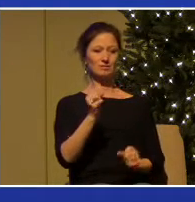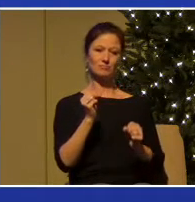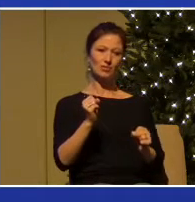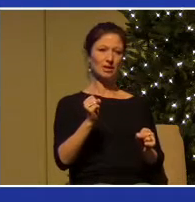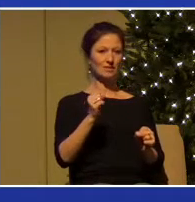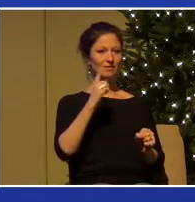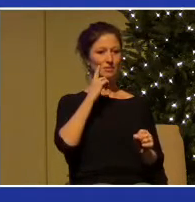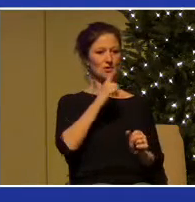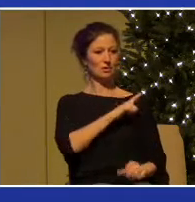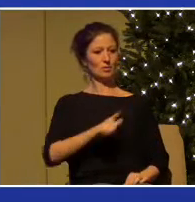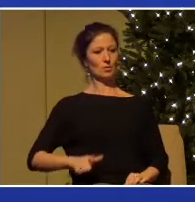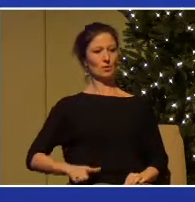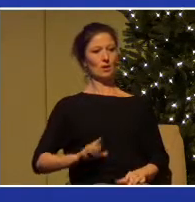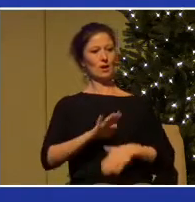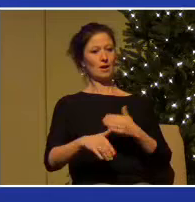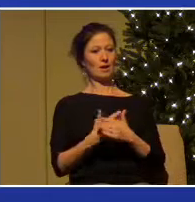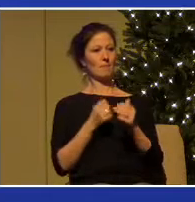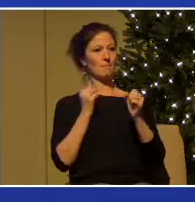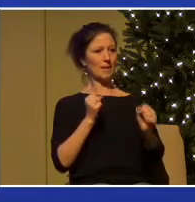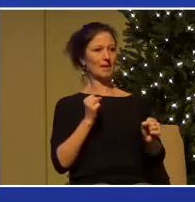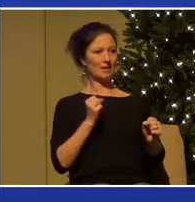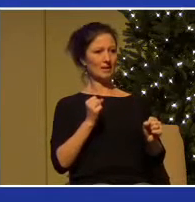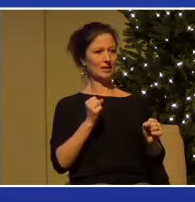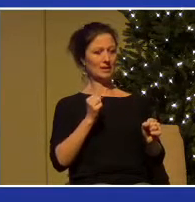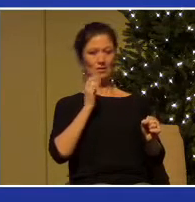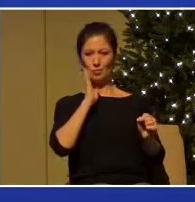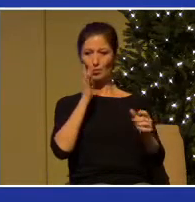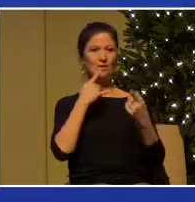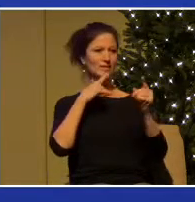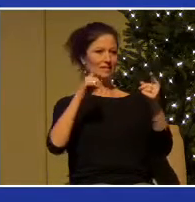this. Let's pray.